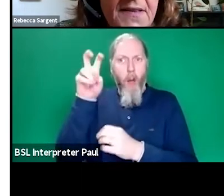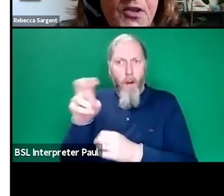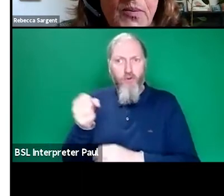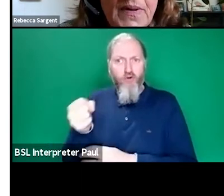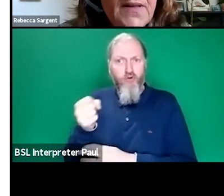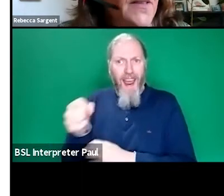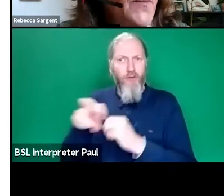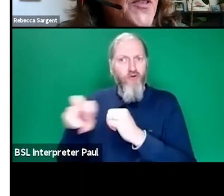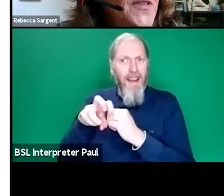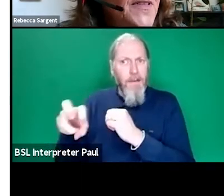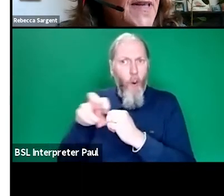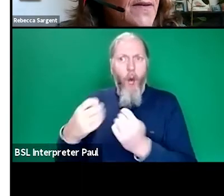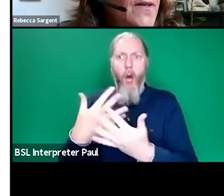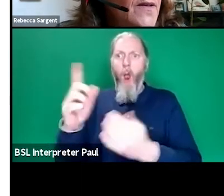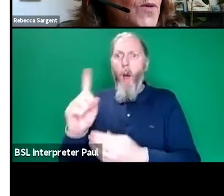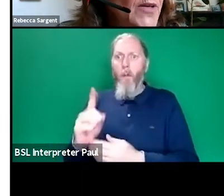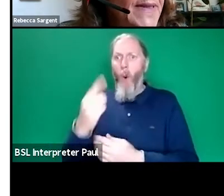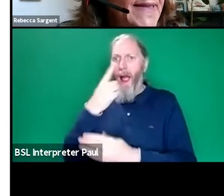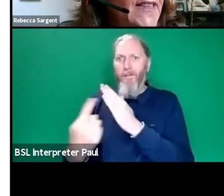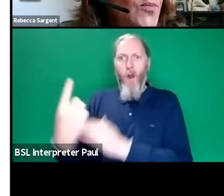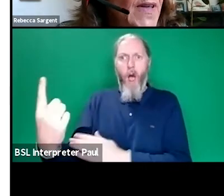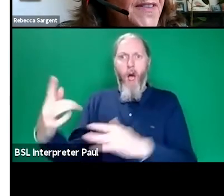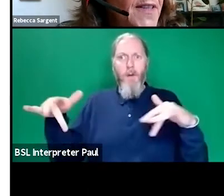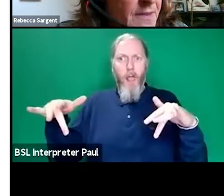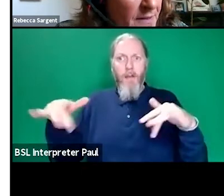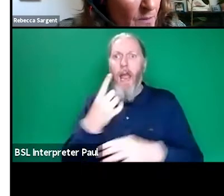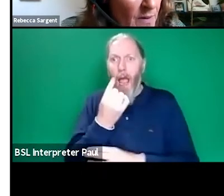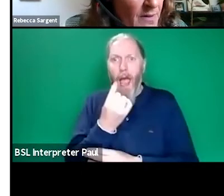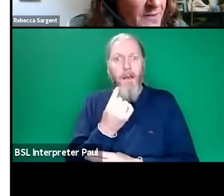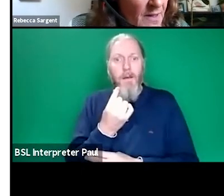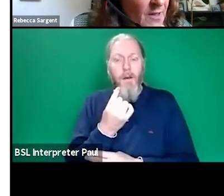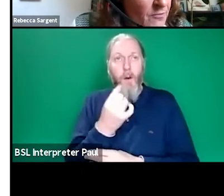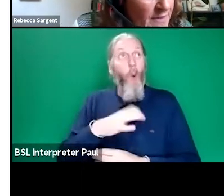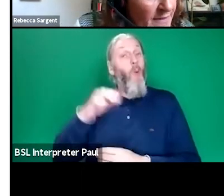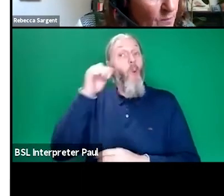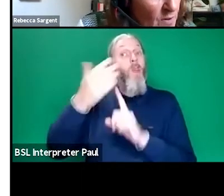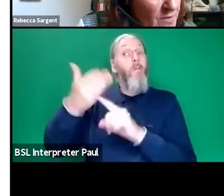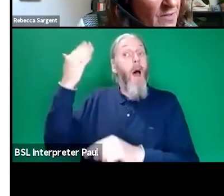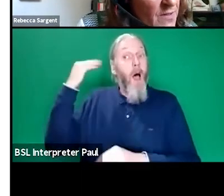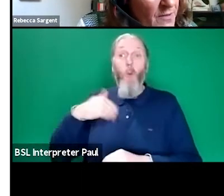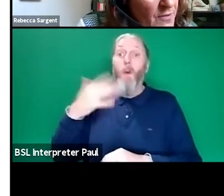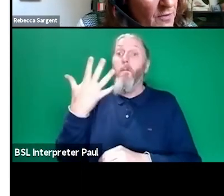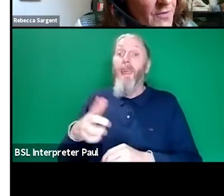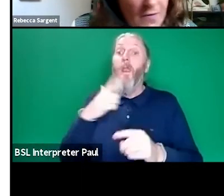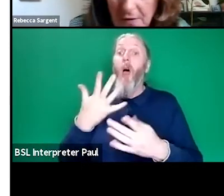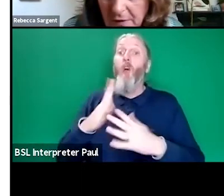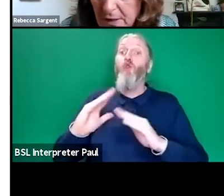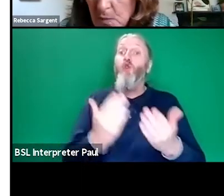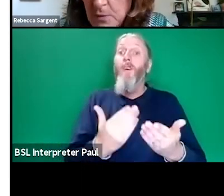as a group of partners and commissioners that the way we need to provide services in the past really was